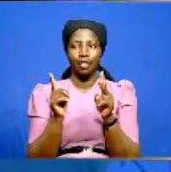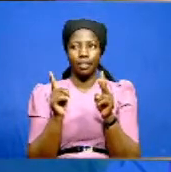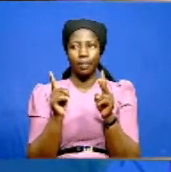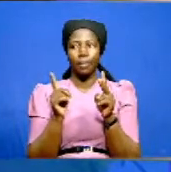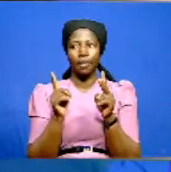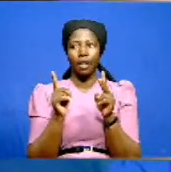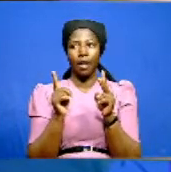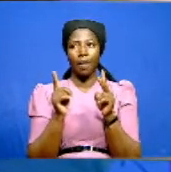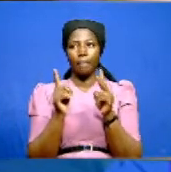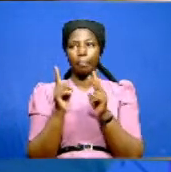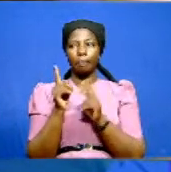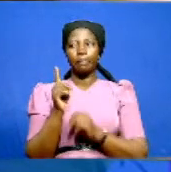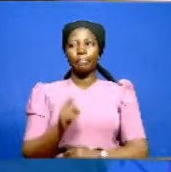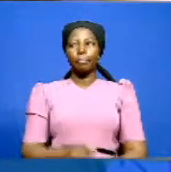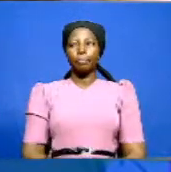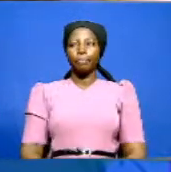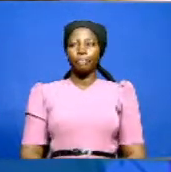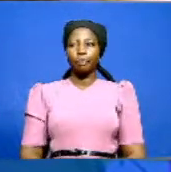by